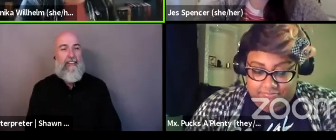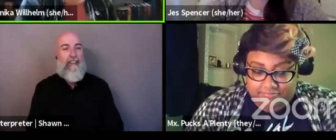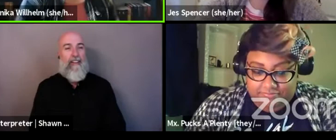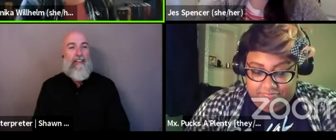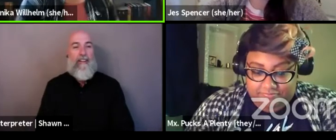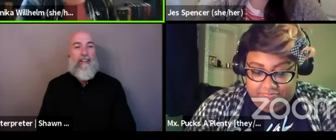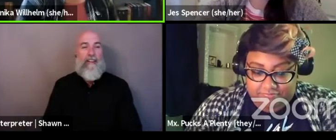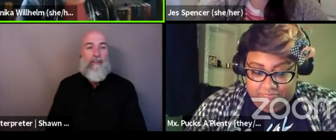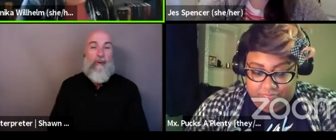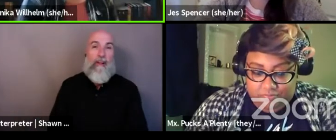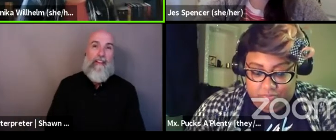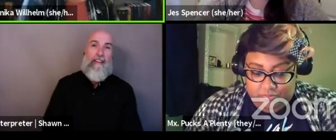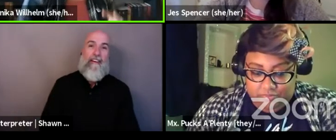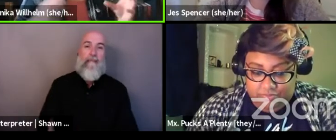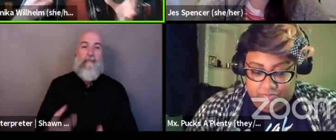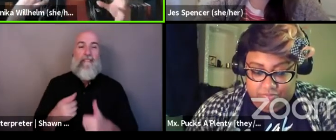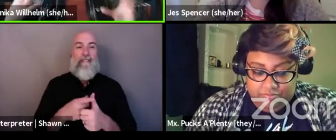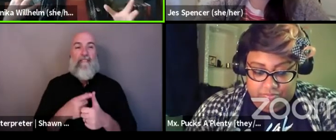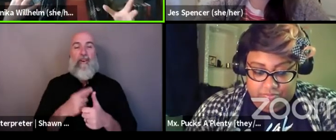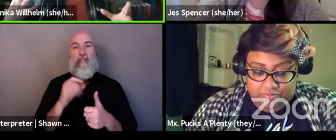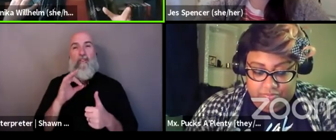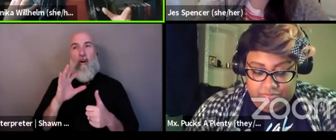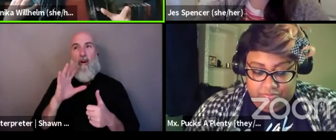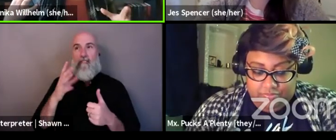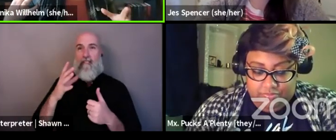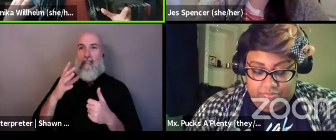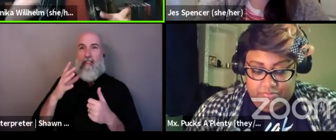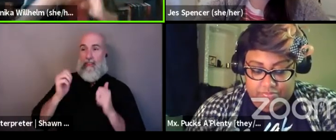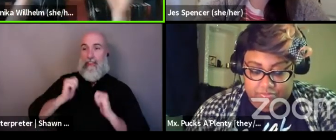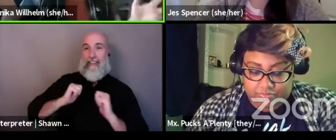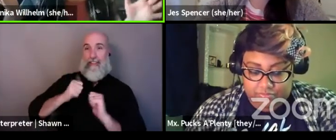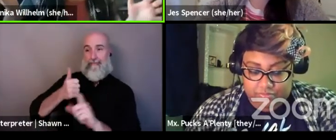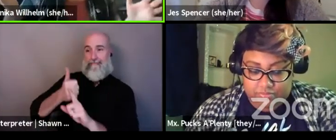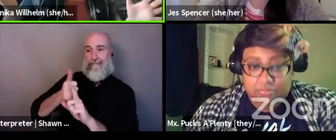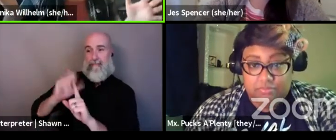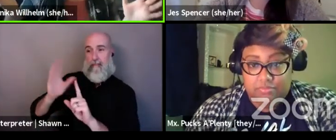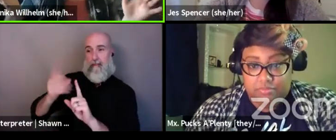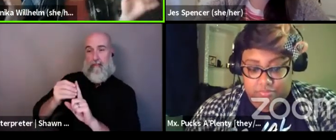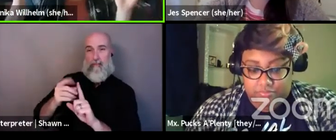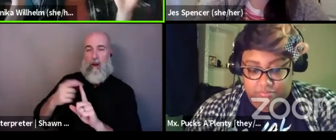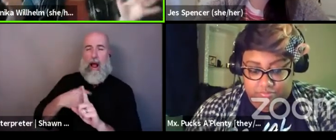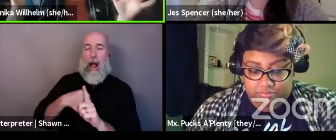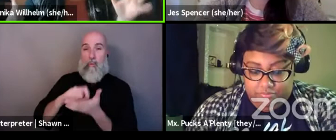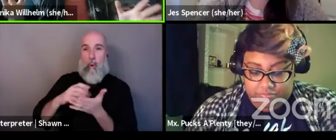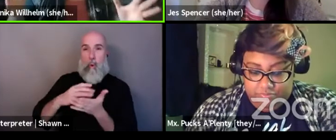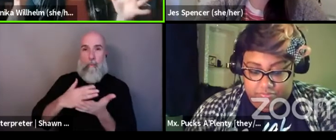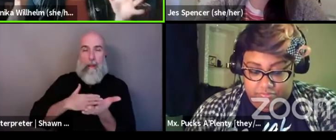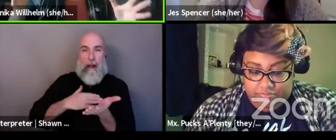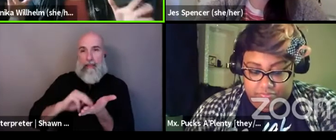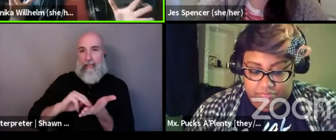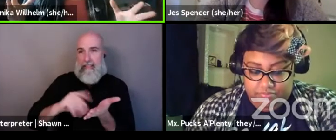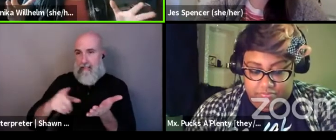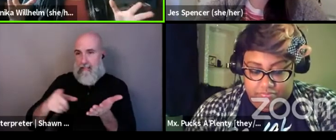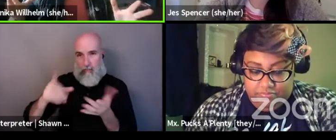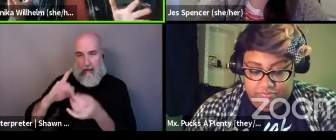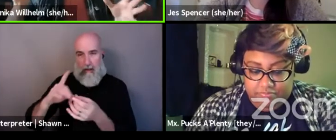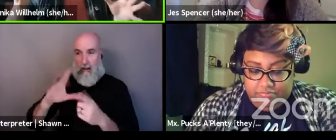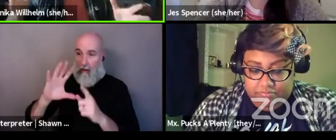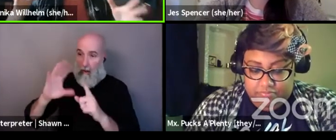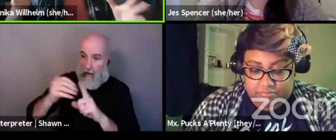all, the culture of theater, I wrote a whole master's thesis on it, like the culture of theater and the culture of